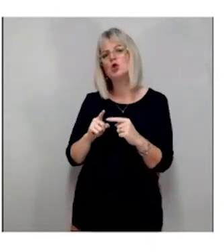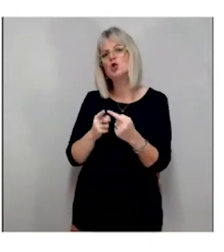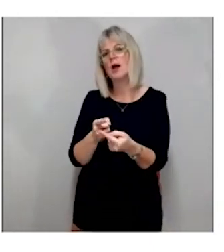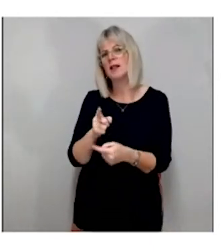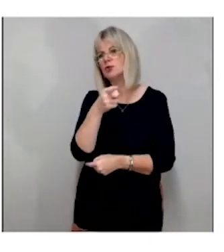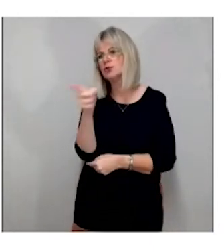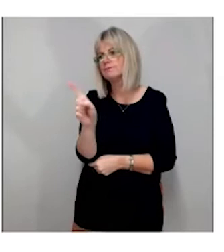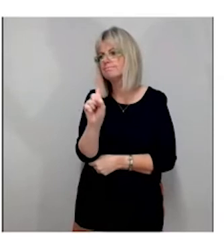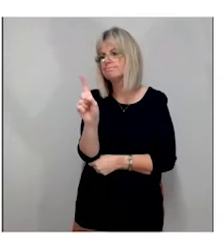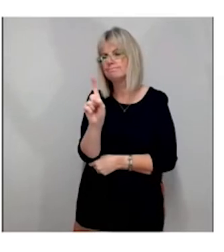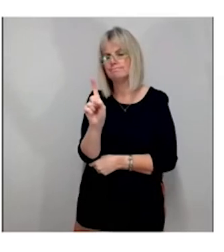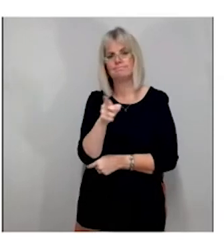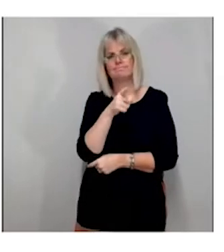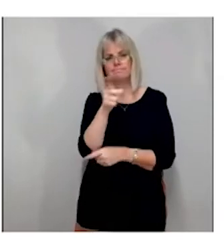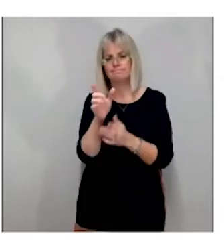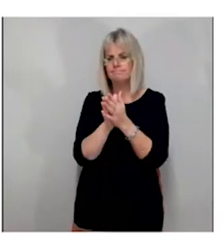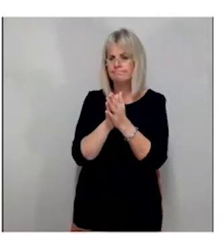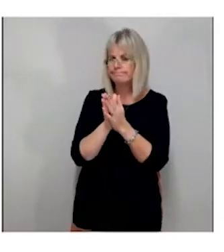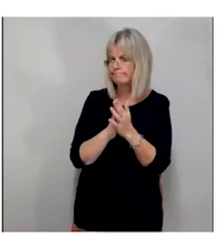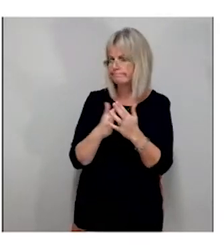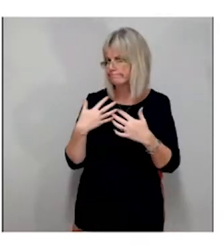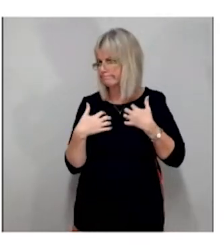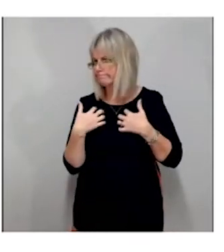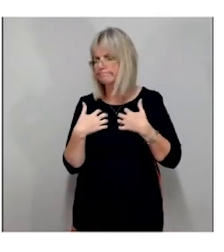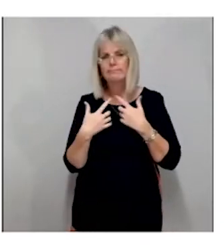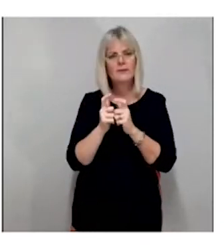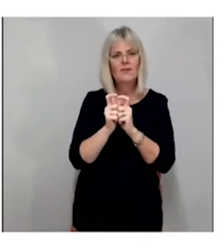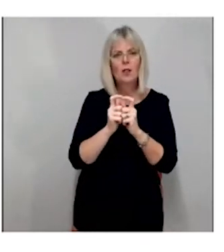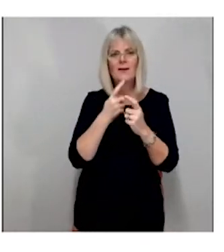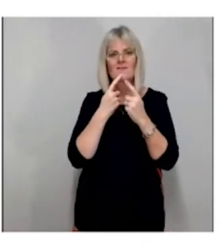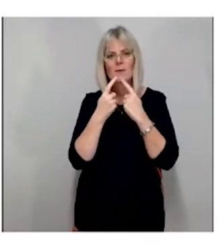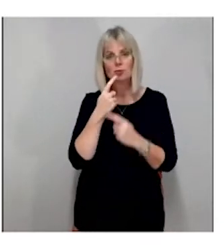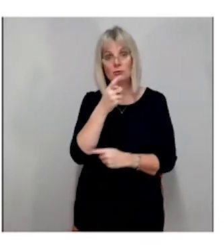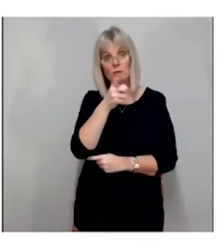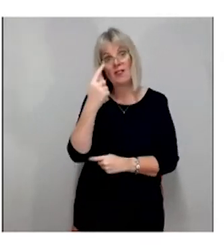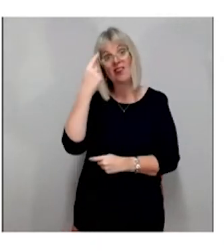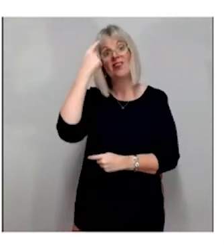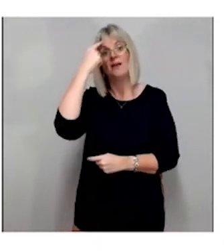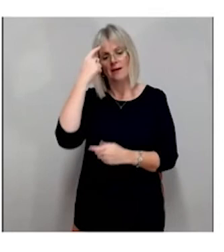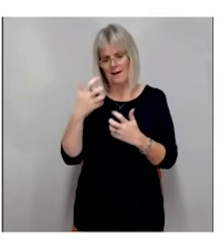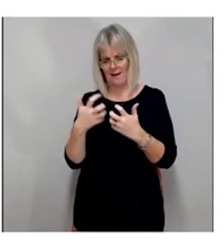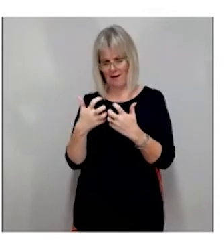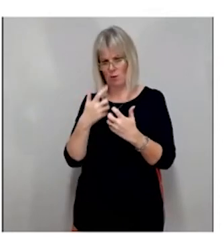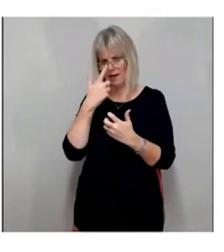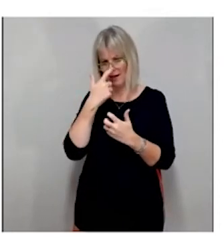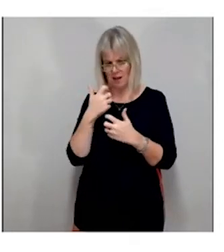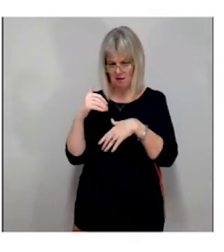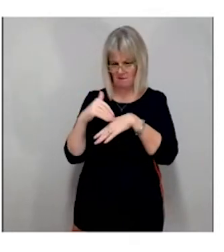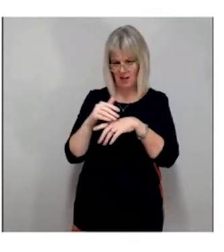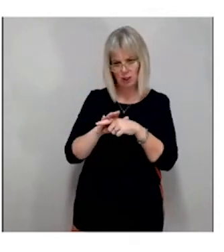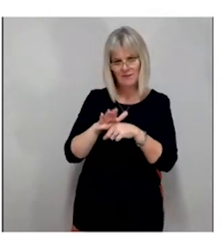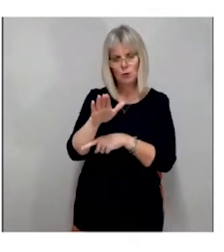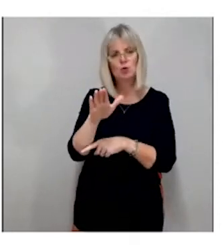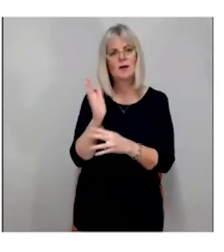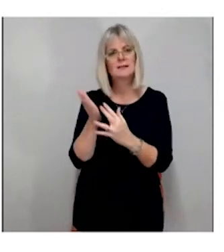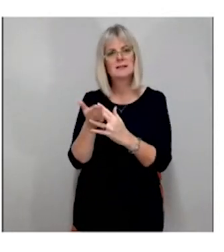of valuable information, think about how you can impact the future of accessibility. Maybe it's something simple, like